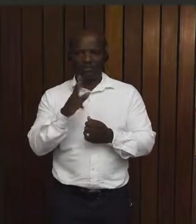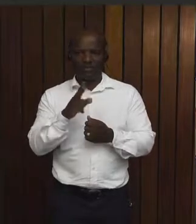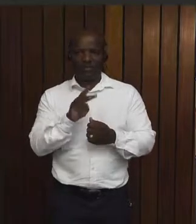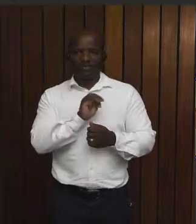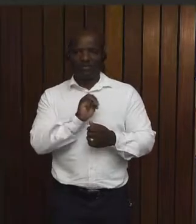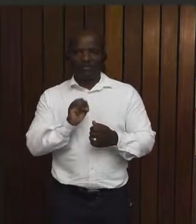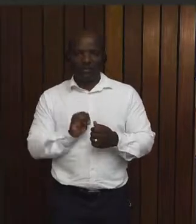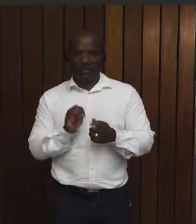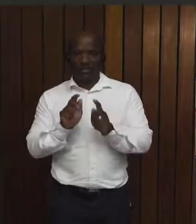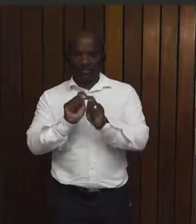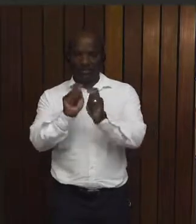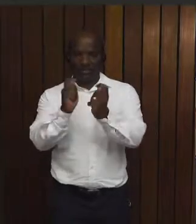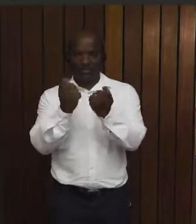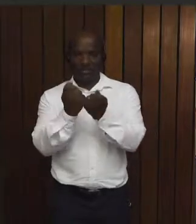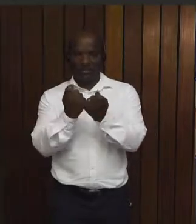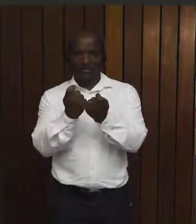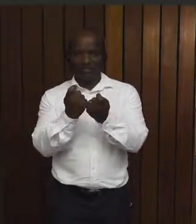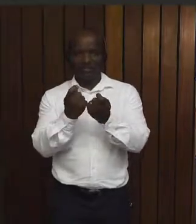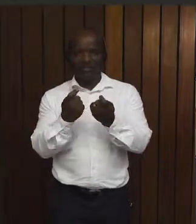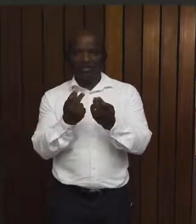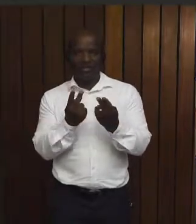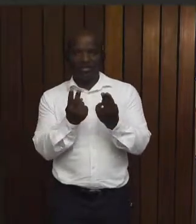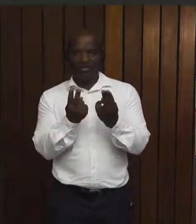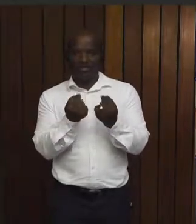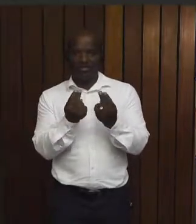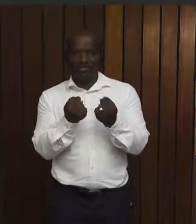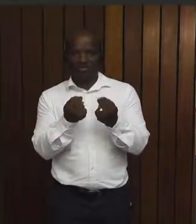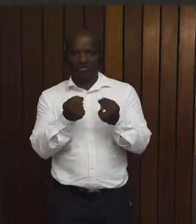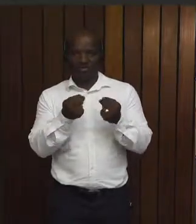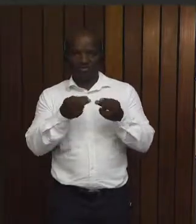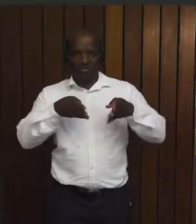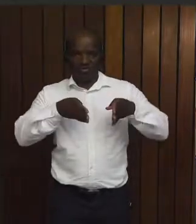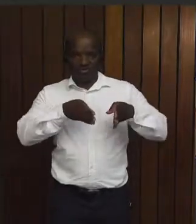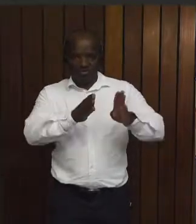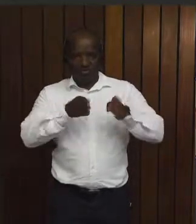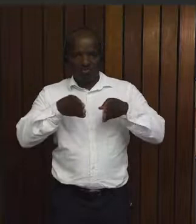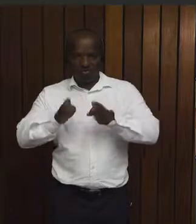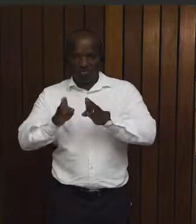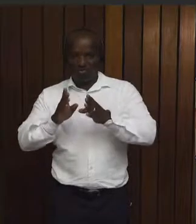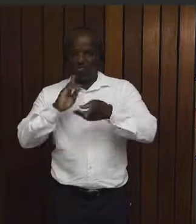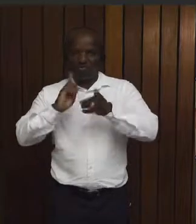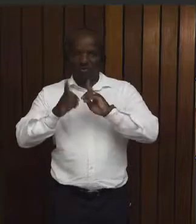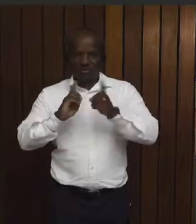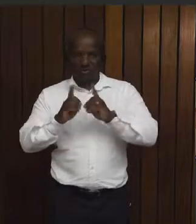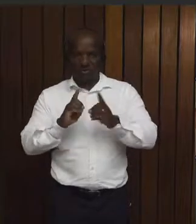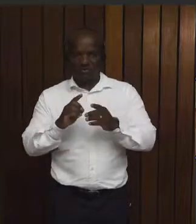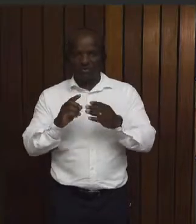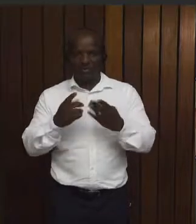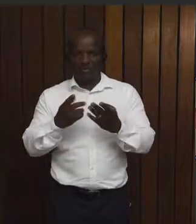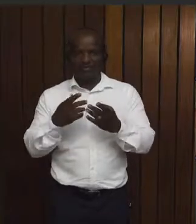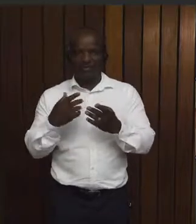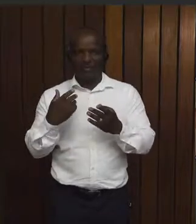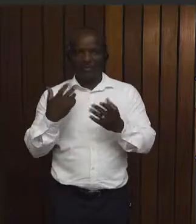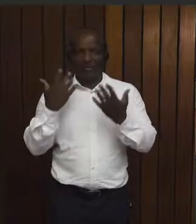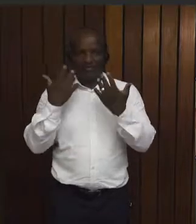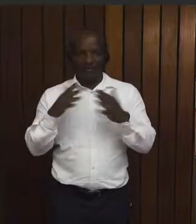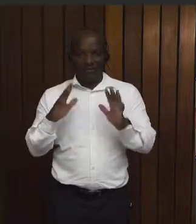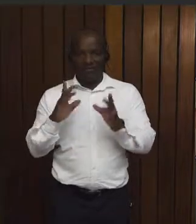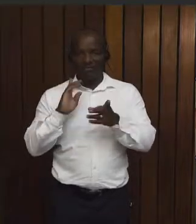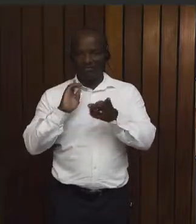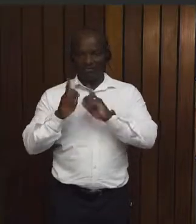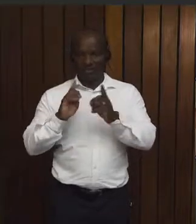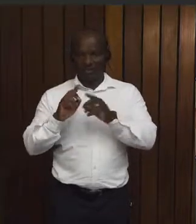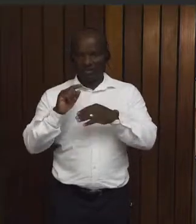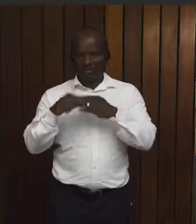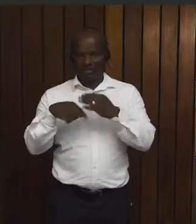new sets of roads that we are going to do. I've already spoken about 20, and again,